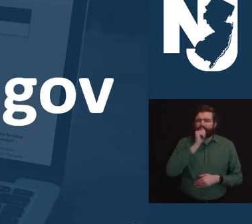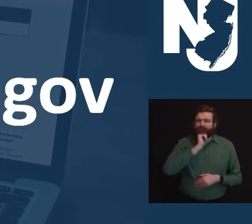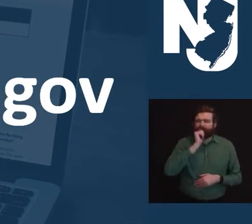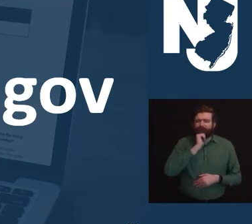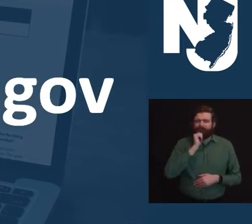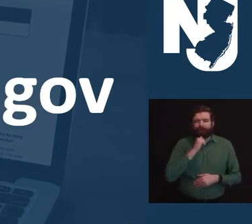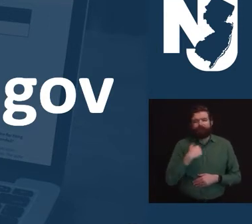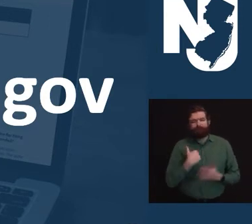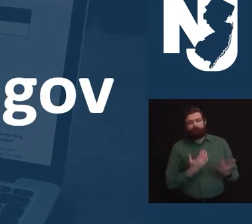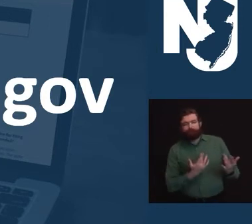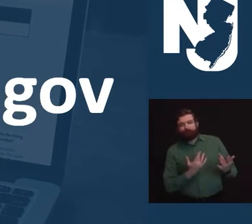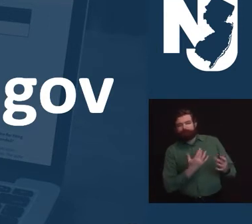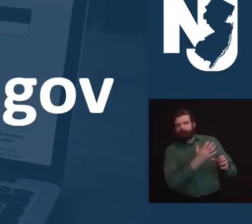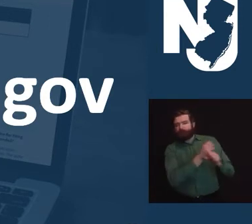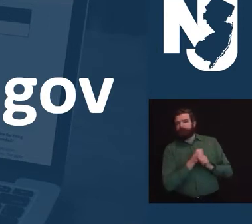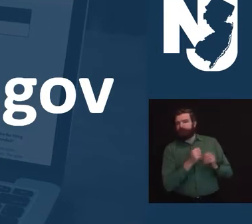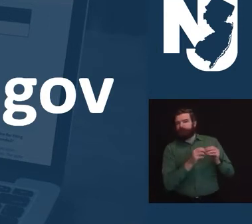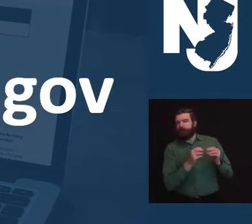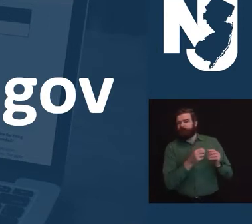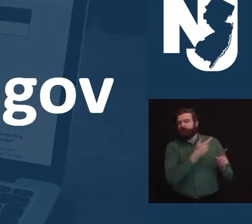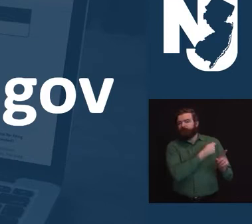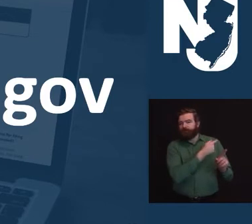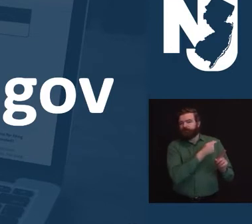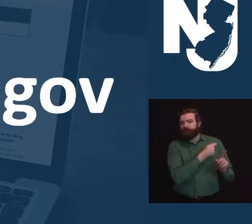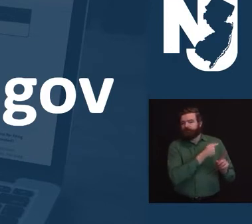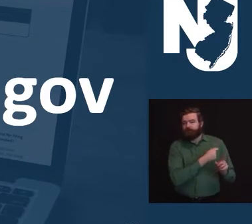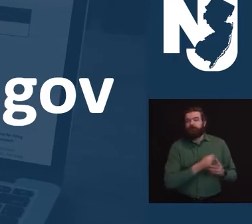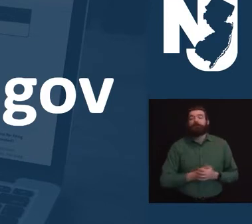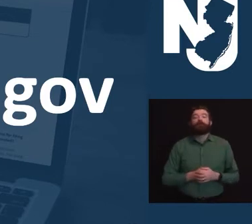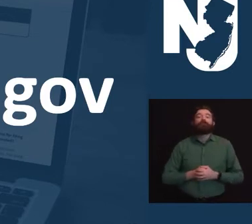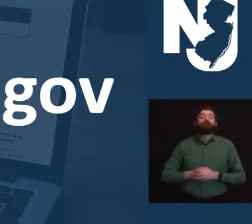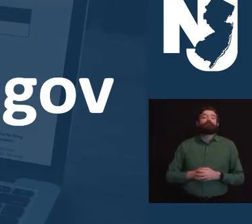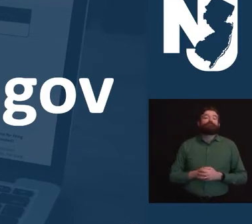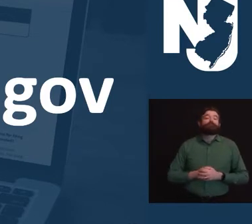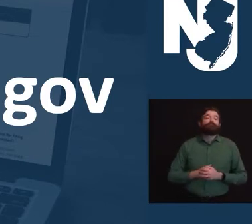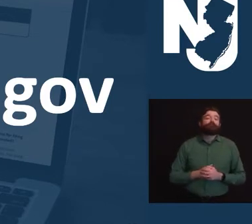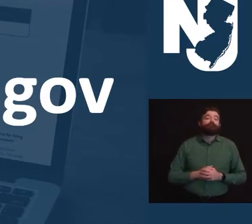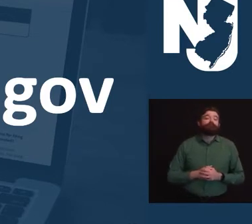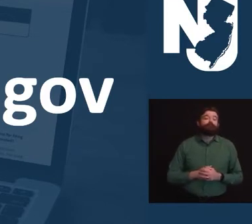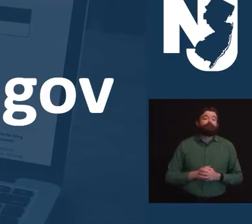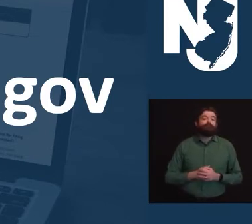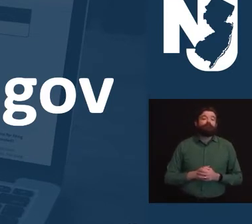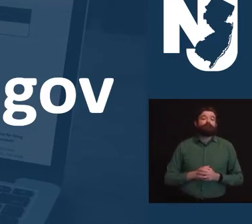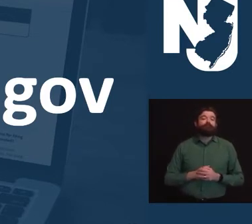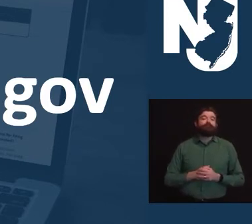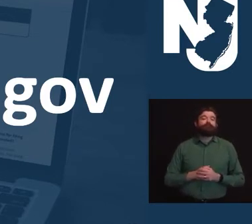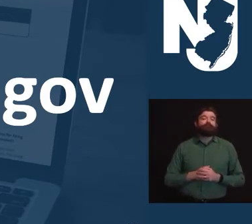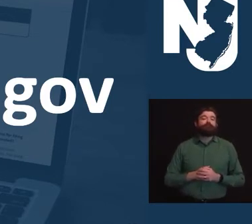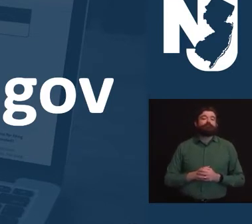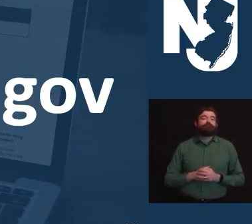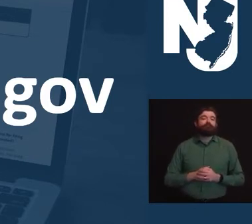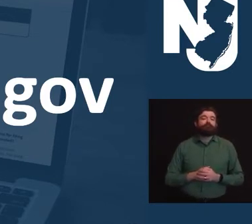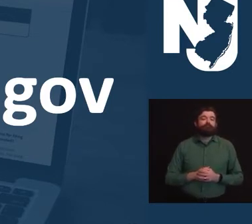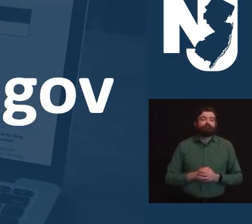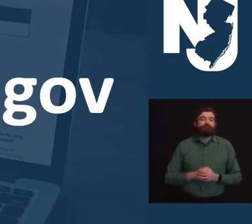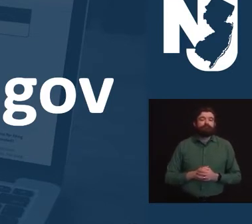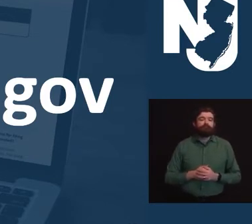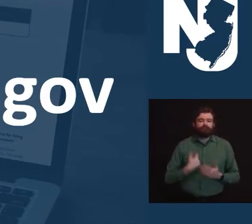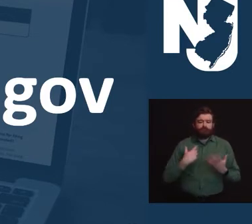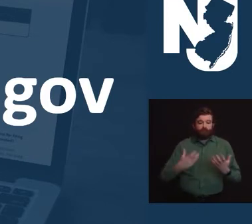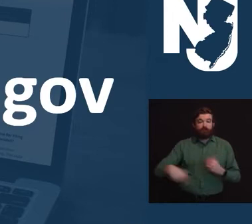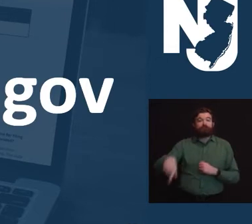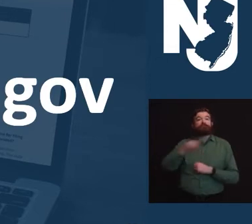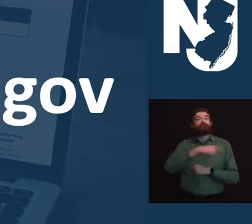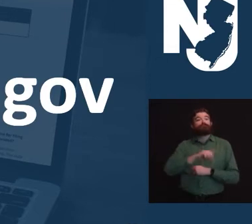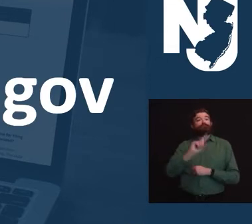vaccine doses we need. And repeating what we said here on Wednesday, we want to make sure that everyone who received their first dose is properly scheduled for